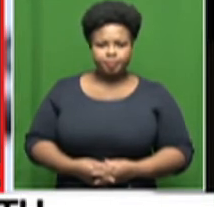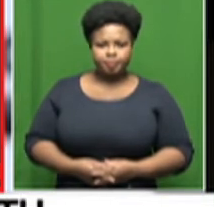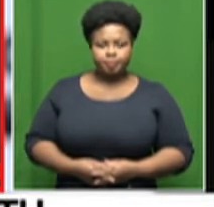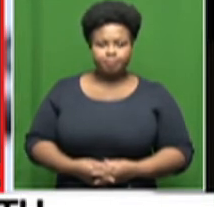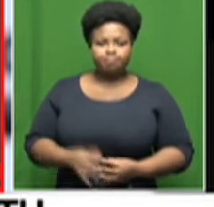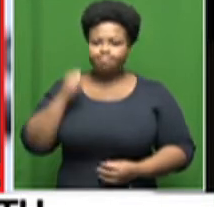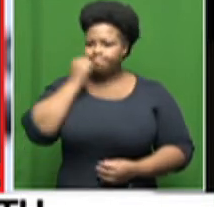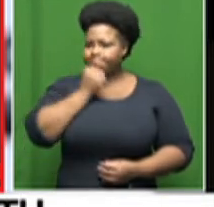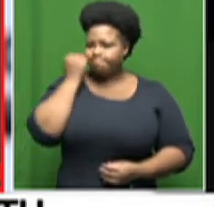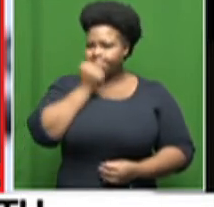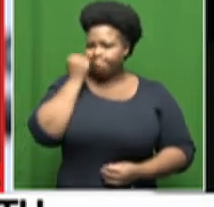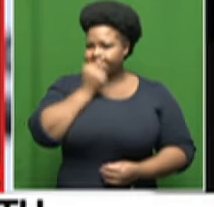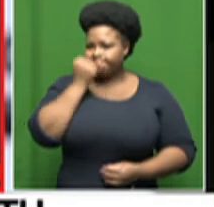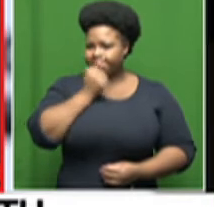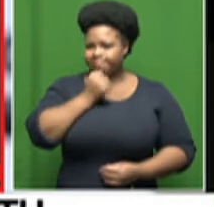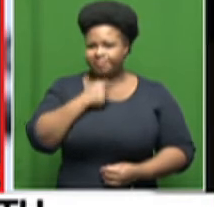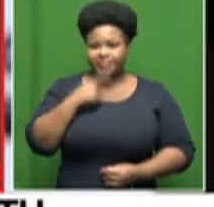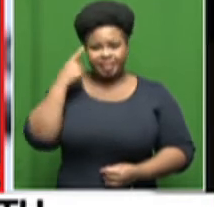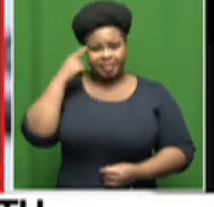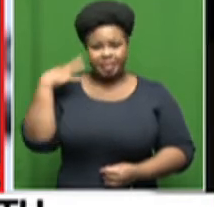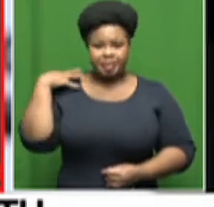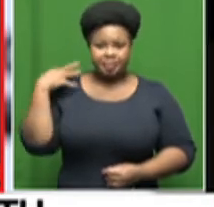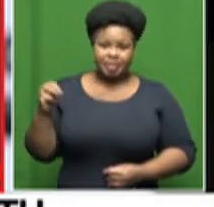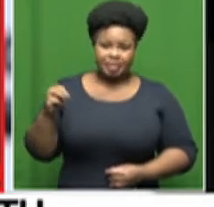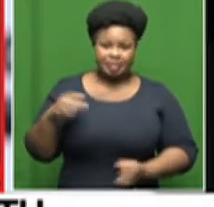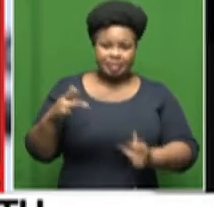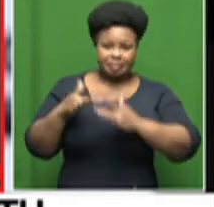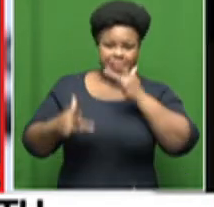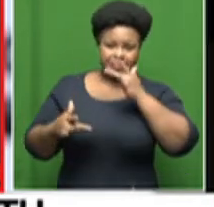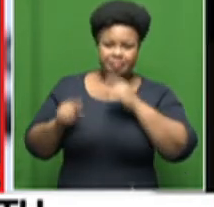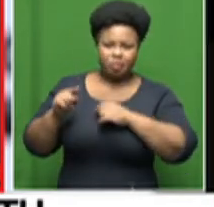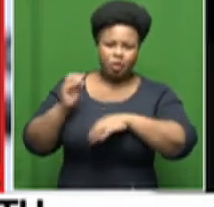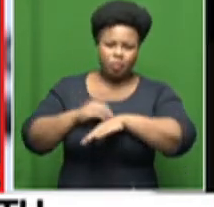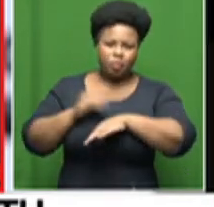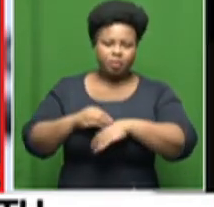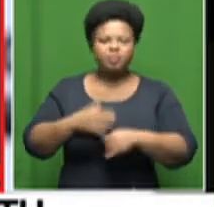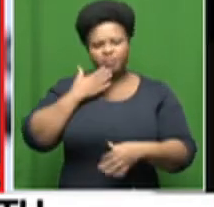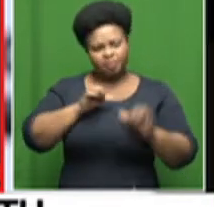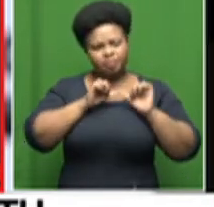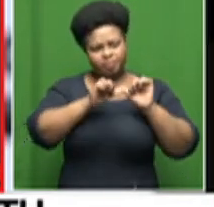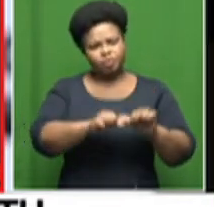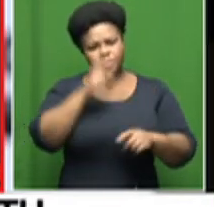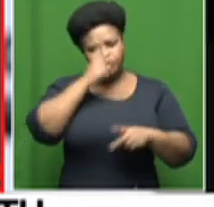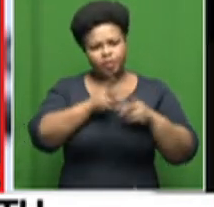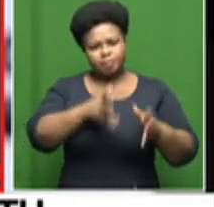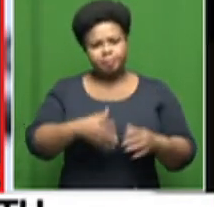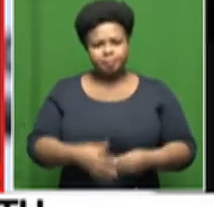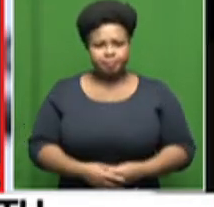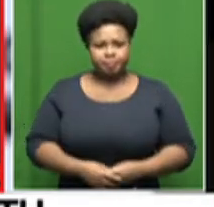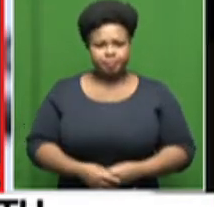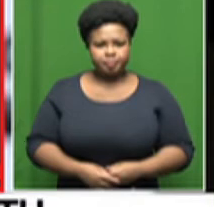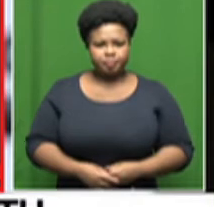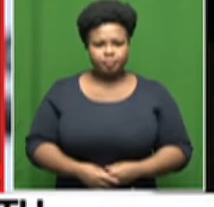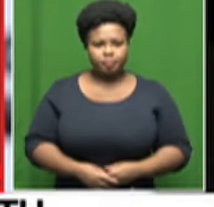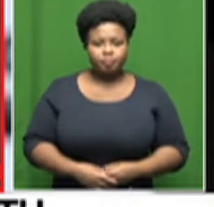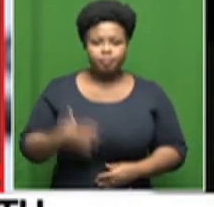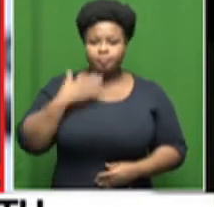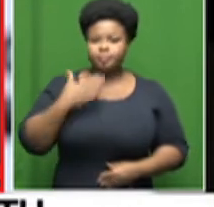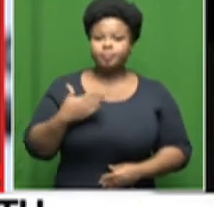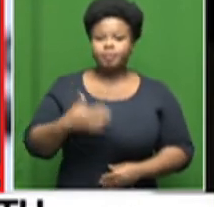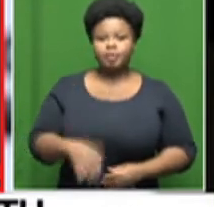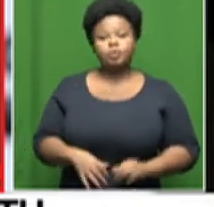Well, apologies for that. I think Minister just has a signal problem. Please go ahead, Professor Gray. Okay. So thank you.